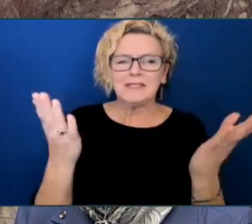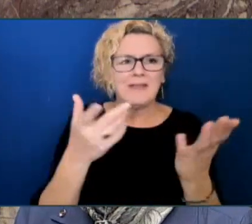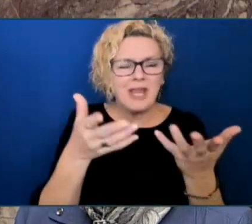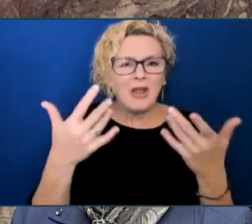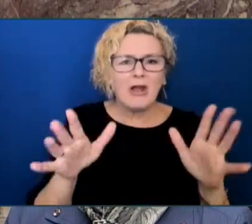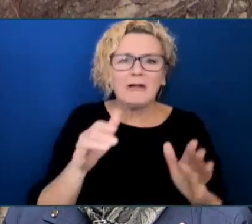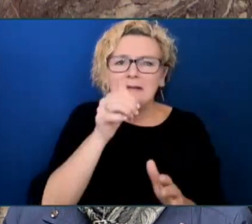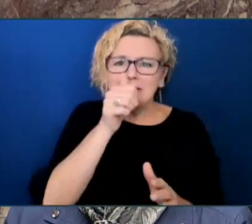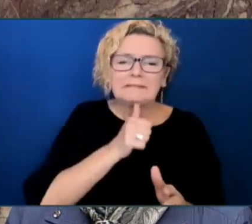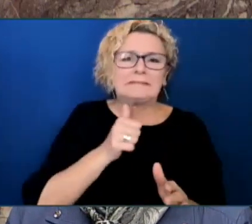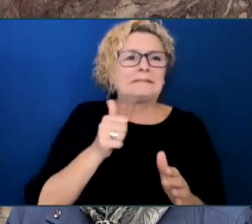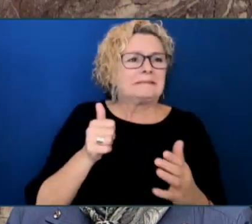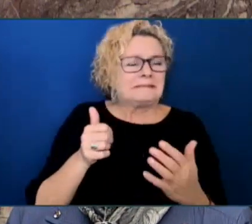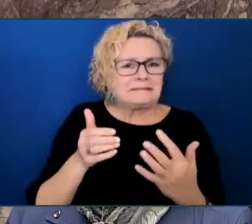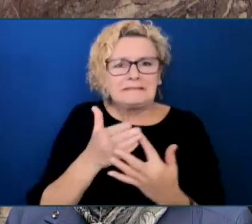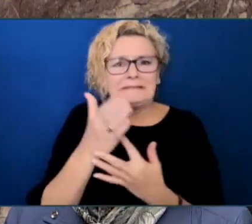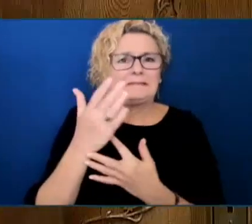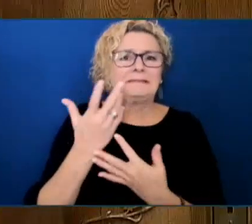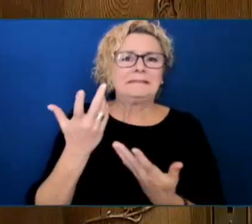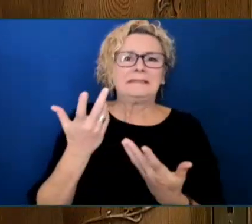living crisis?